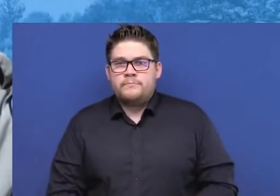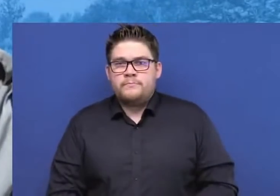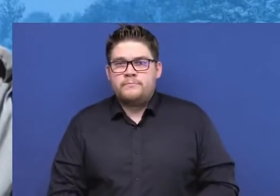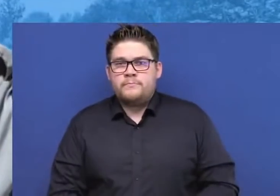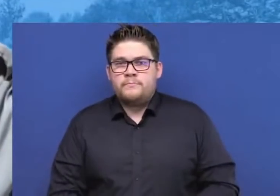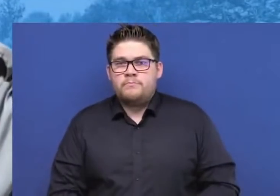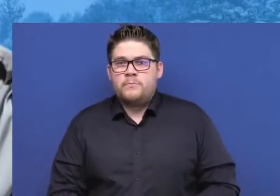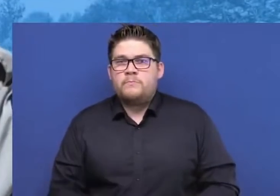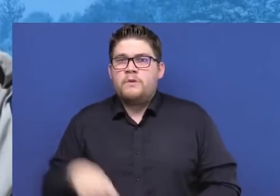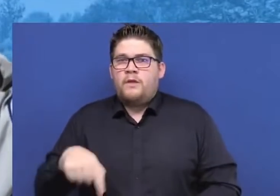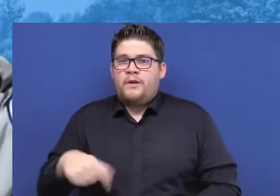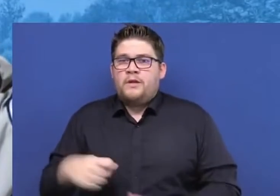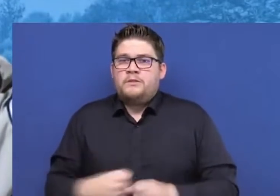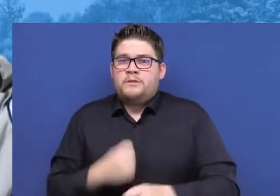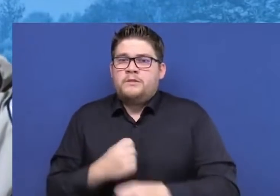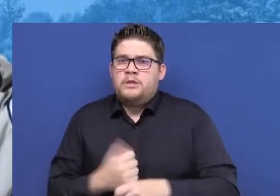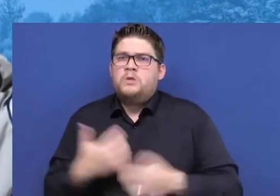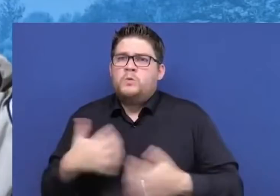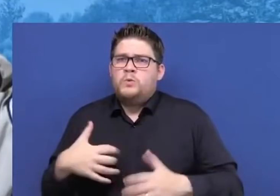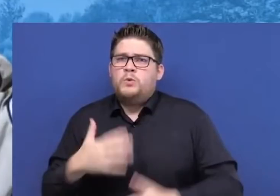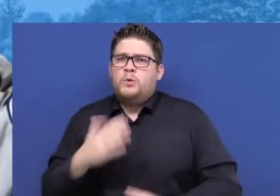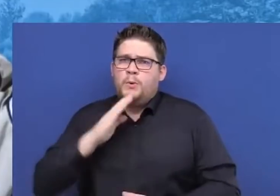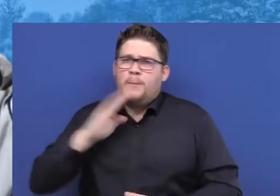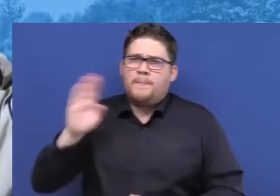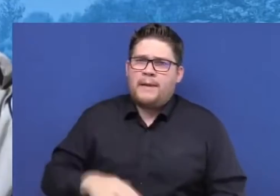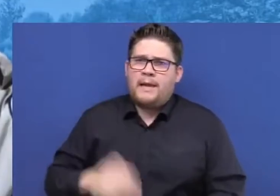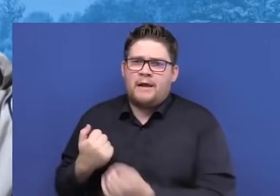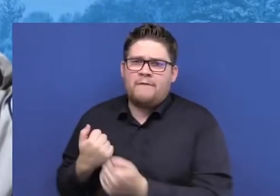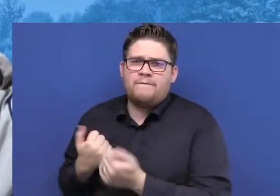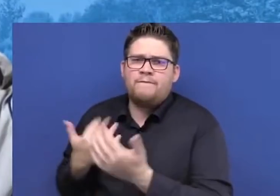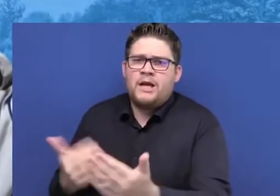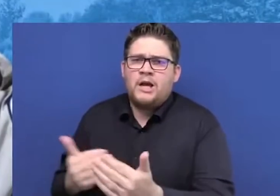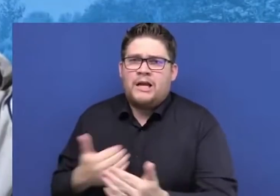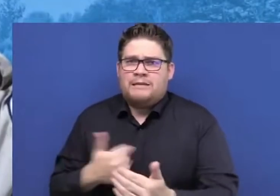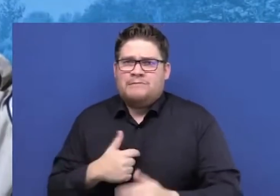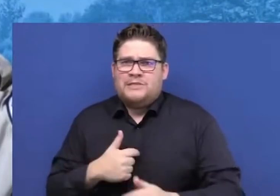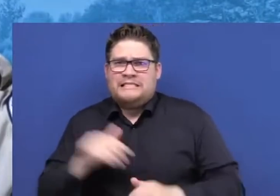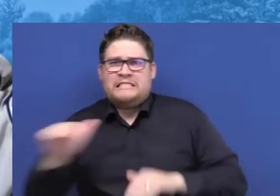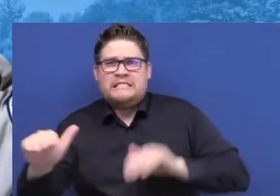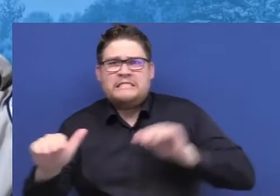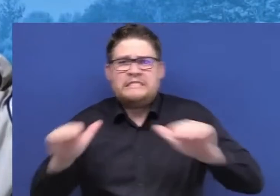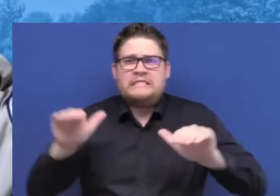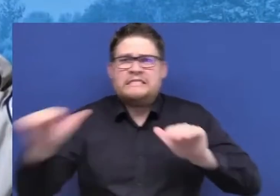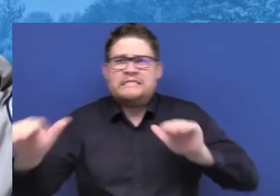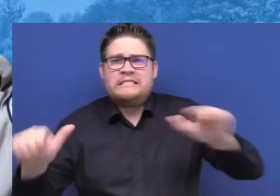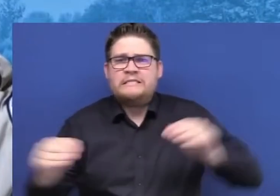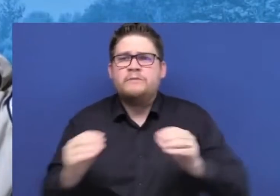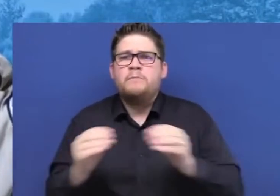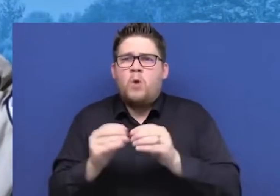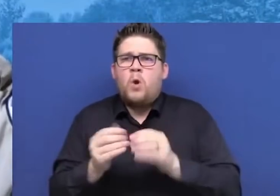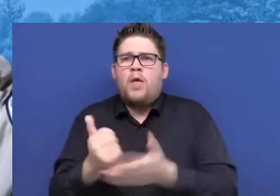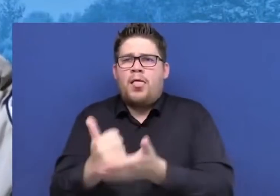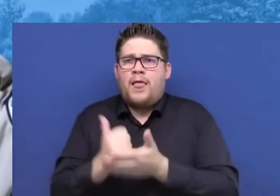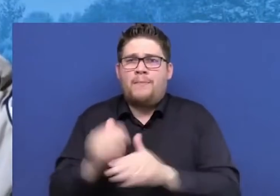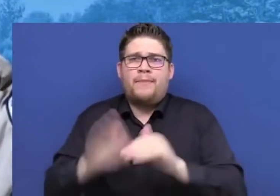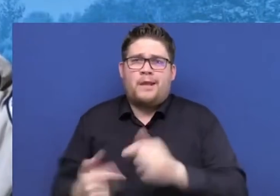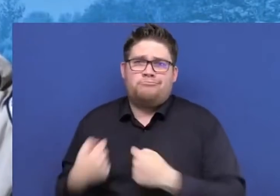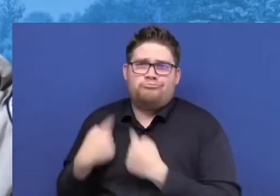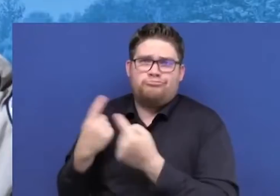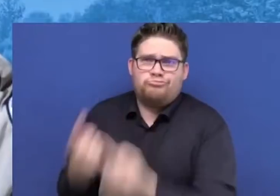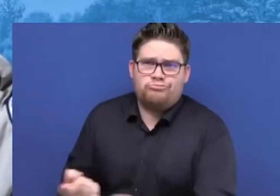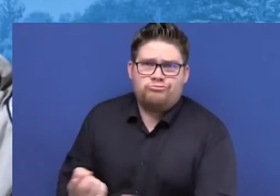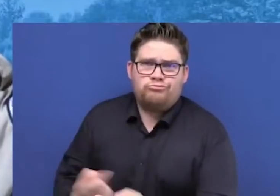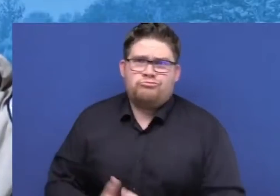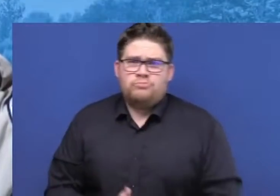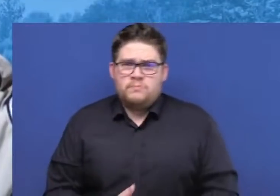we forecasted the need, and we have solicited and under contract, I believe,